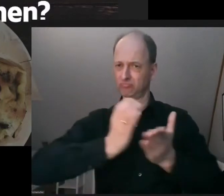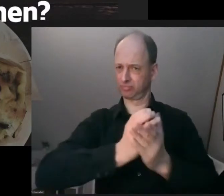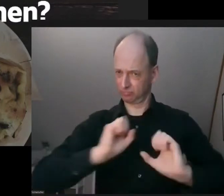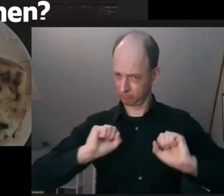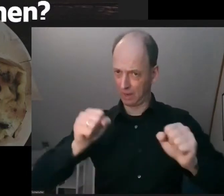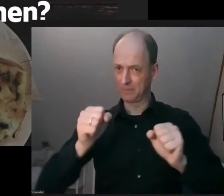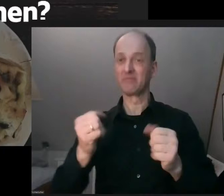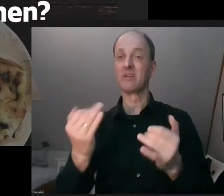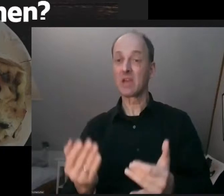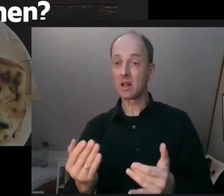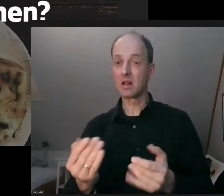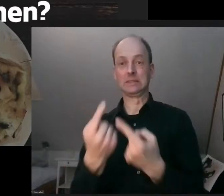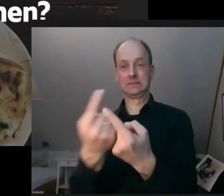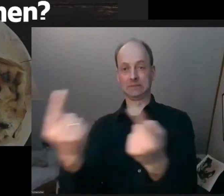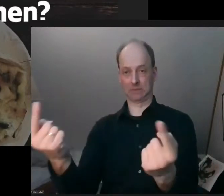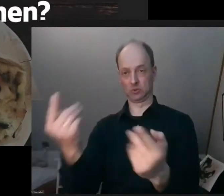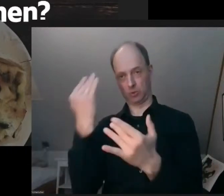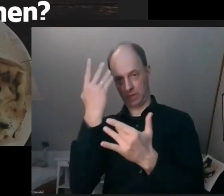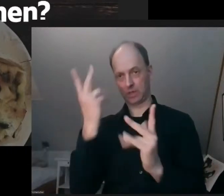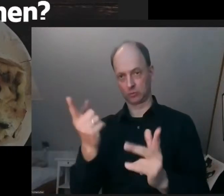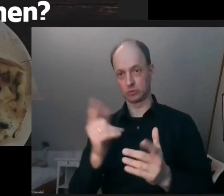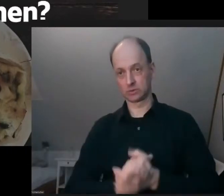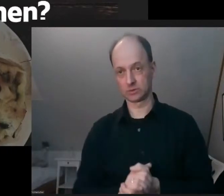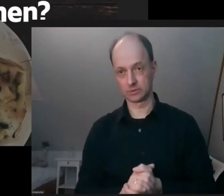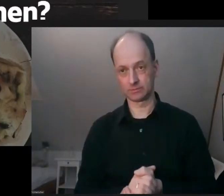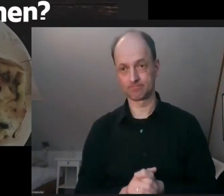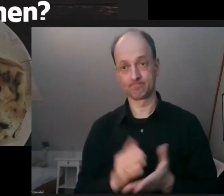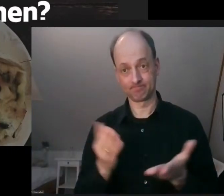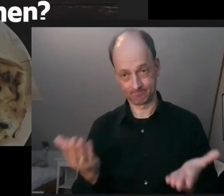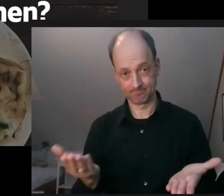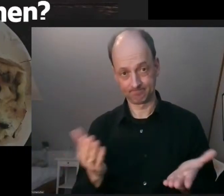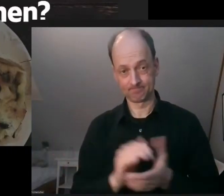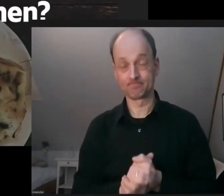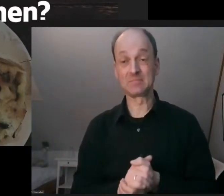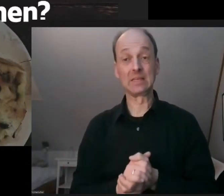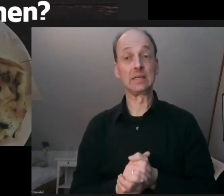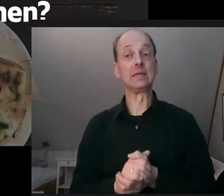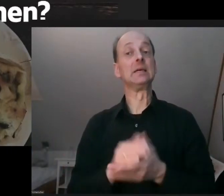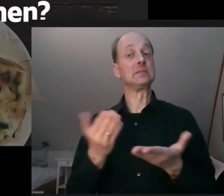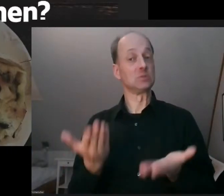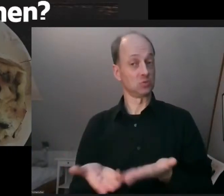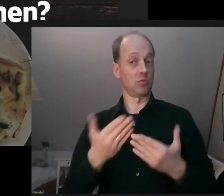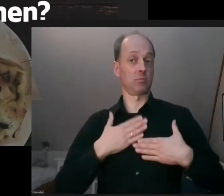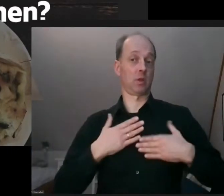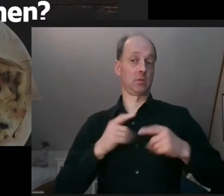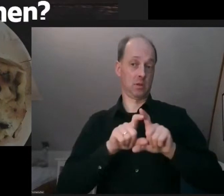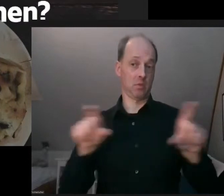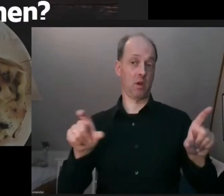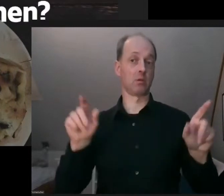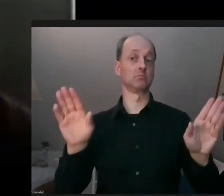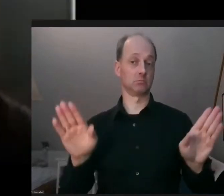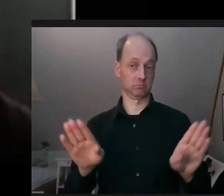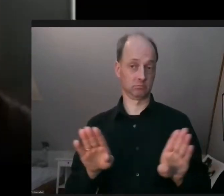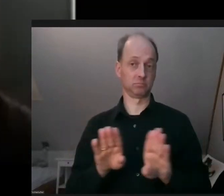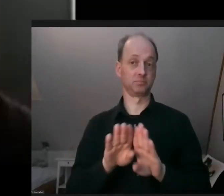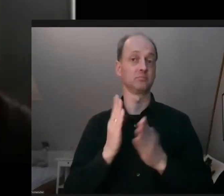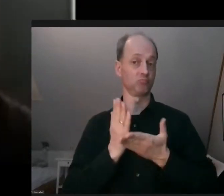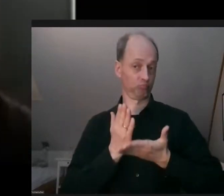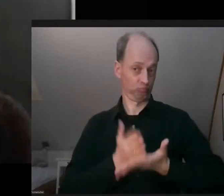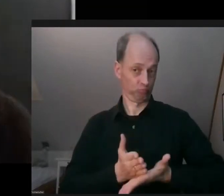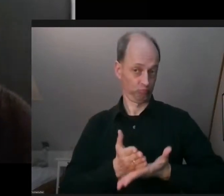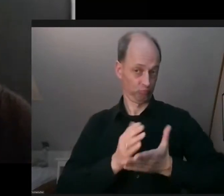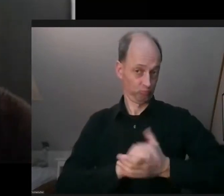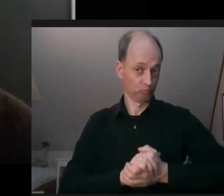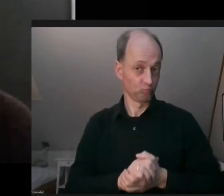needs to decide himself or herself what to do if he wants to put his strength into some climate or